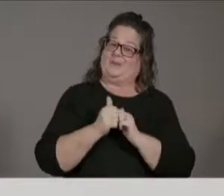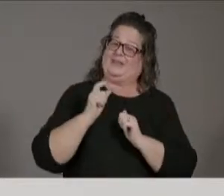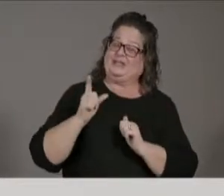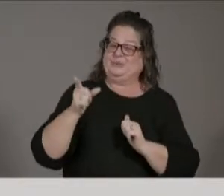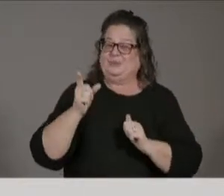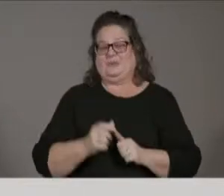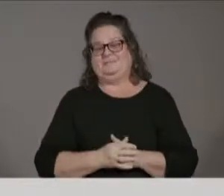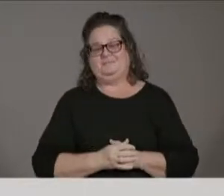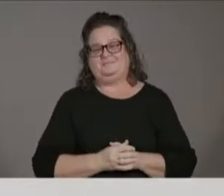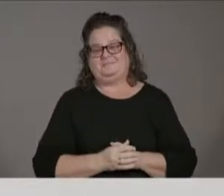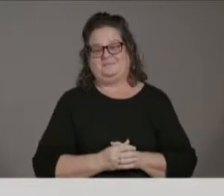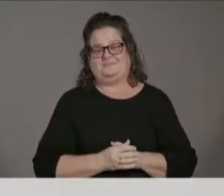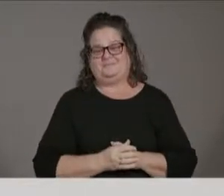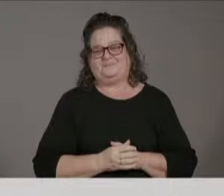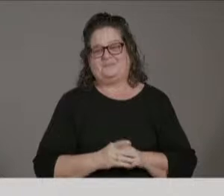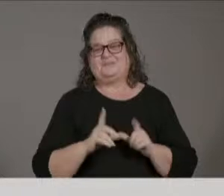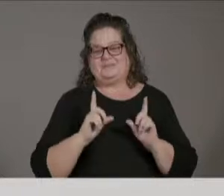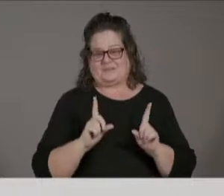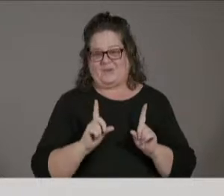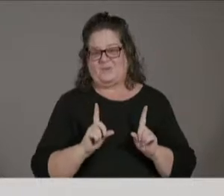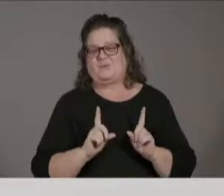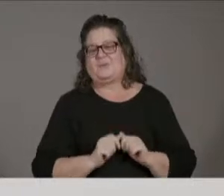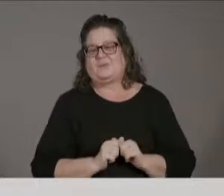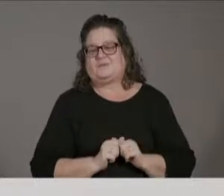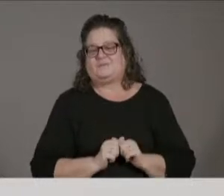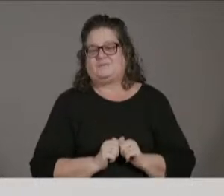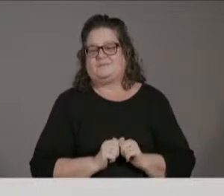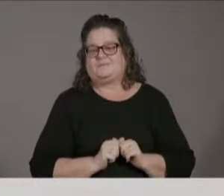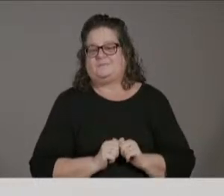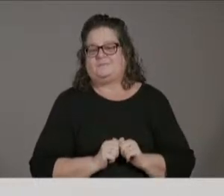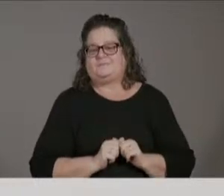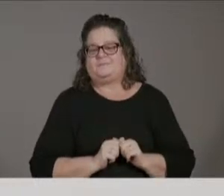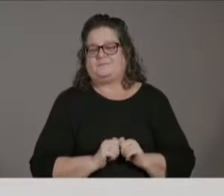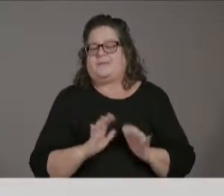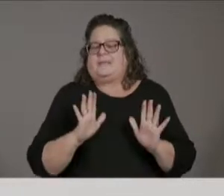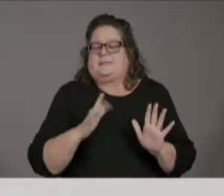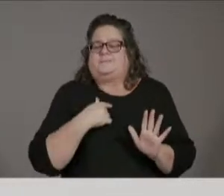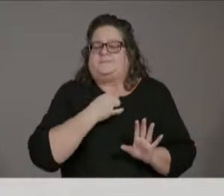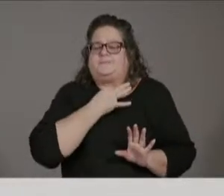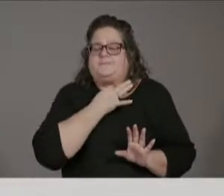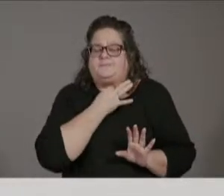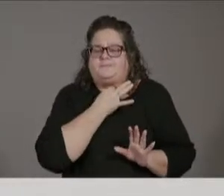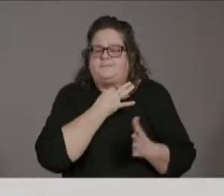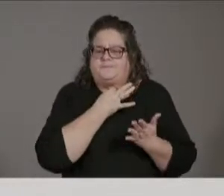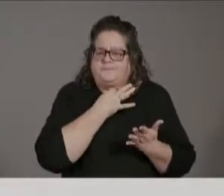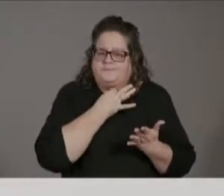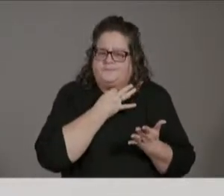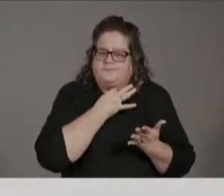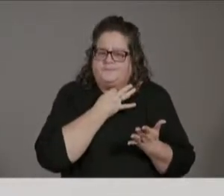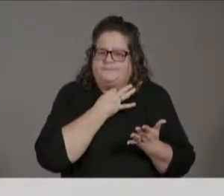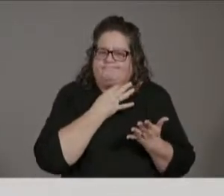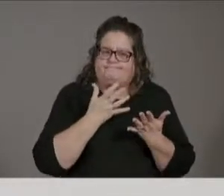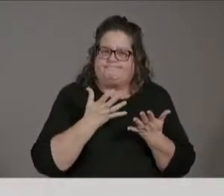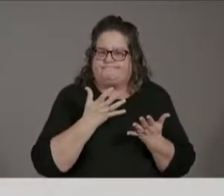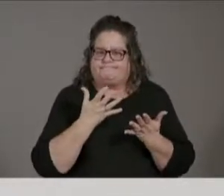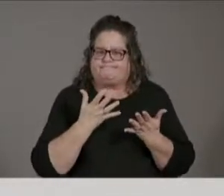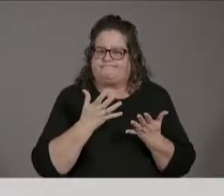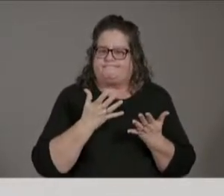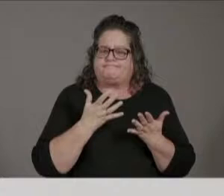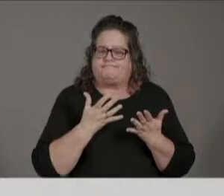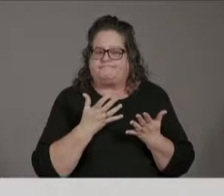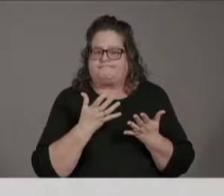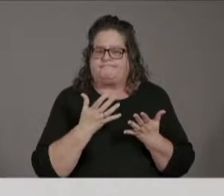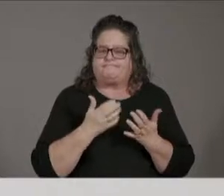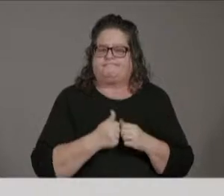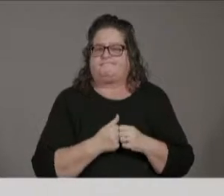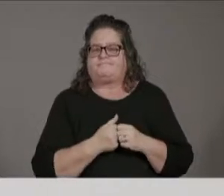questions starting off with Nicole asked. Yeah. So how do you determine, given what you say is in the eligibility list, where